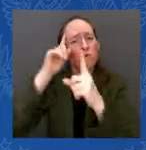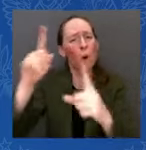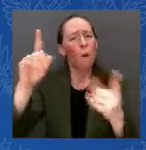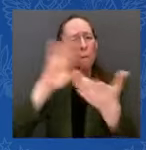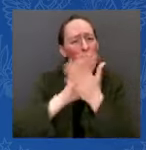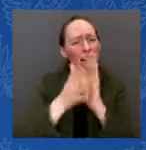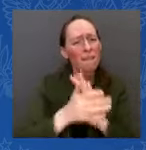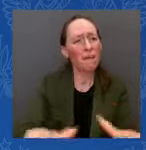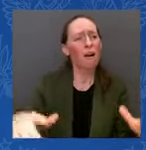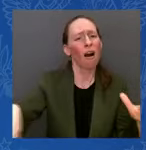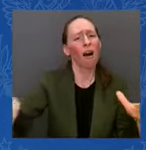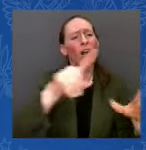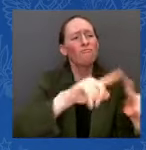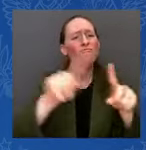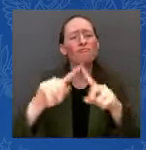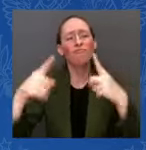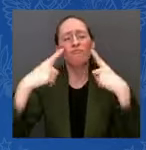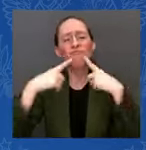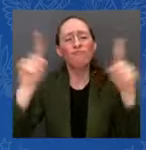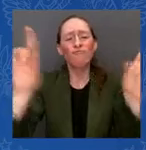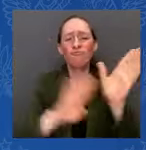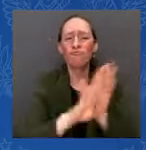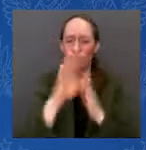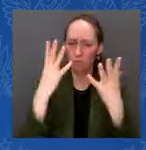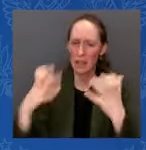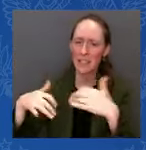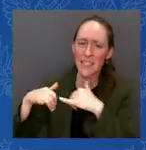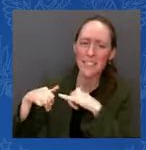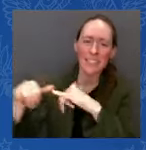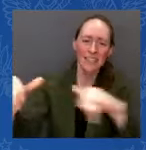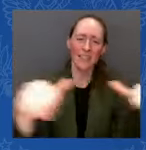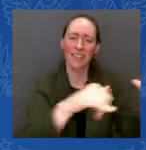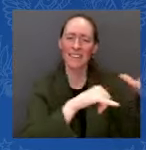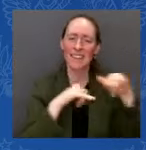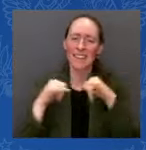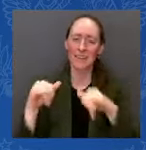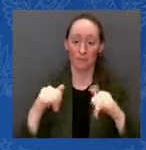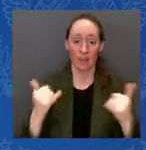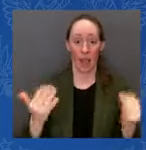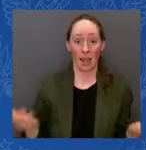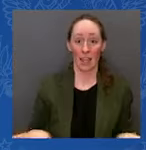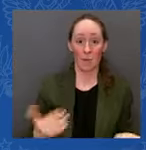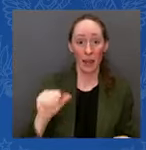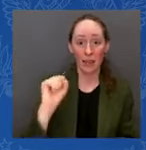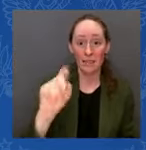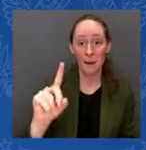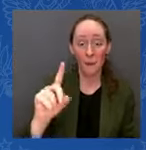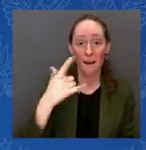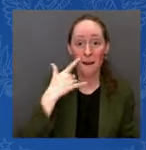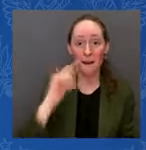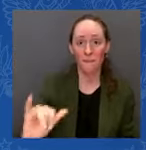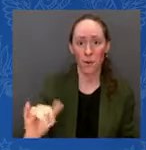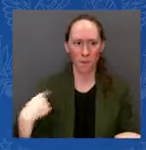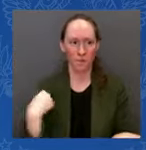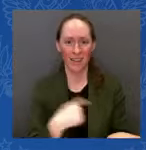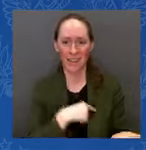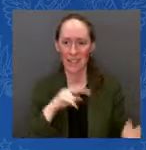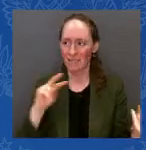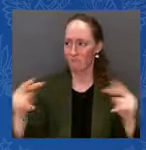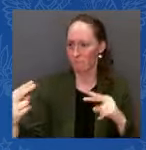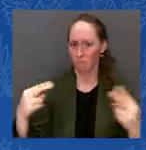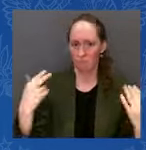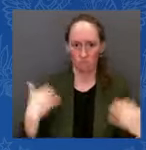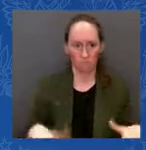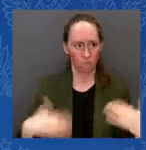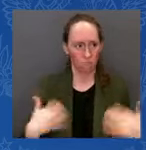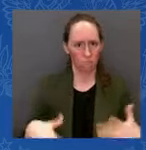Diego represents the biggest single investment in Australia's defence capability in all of